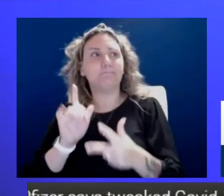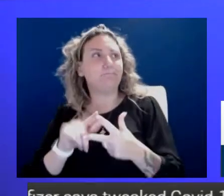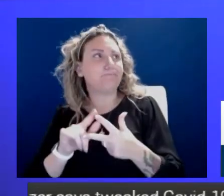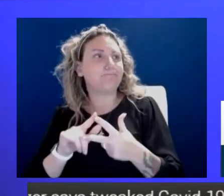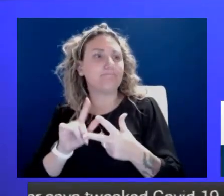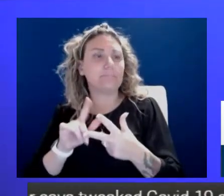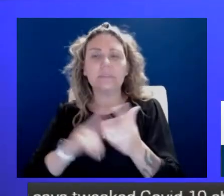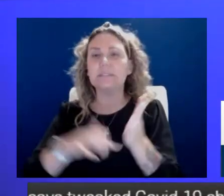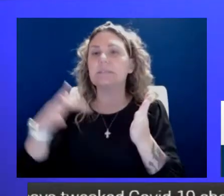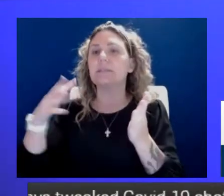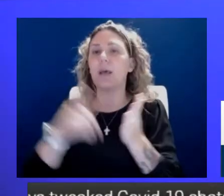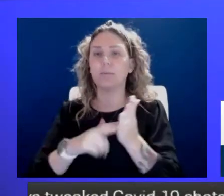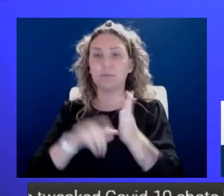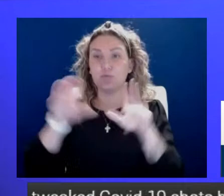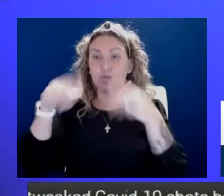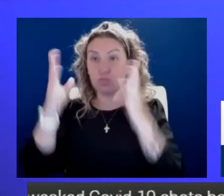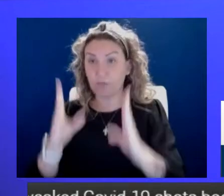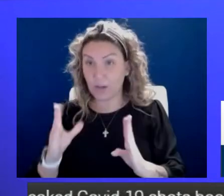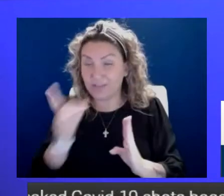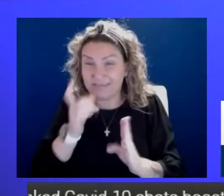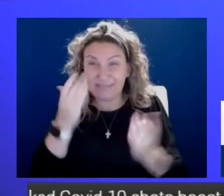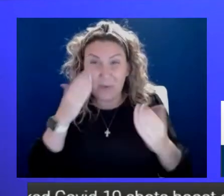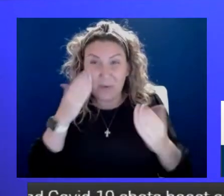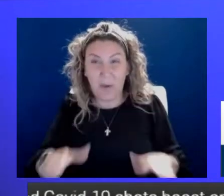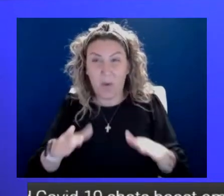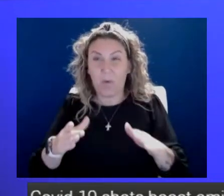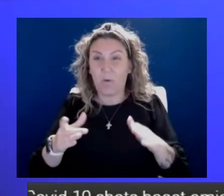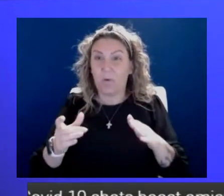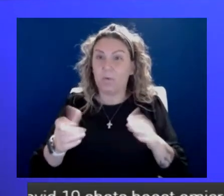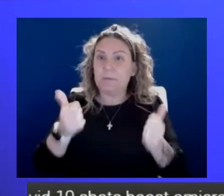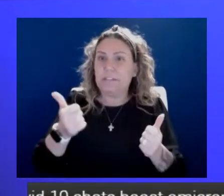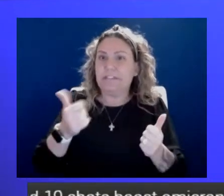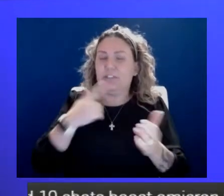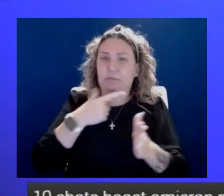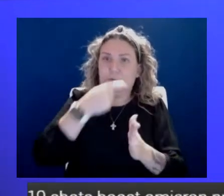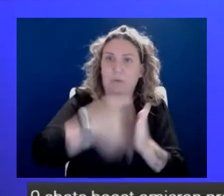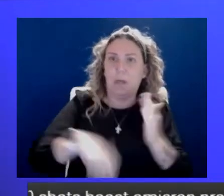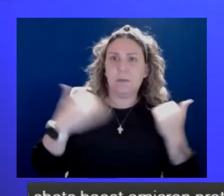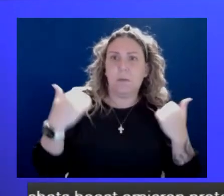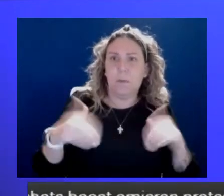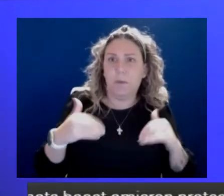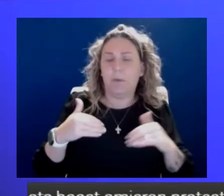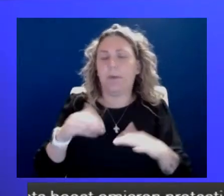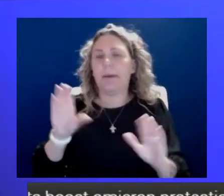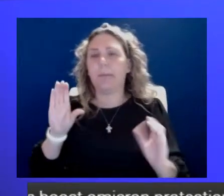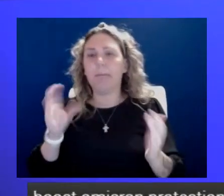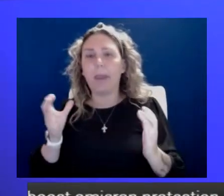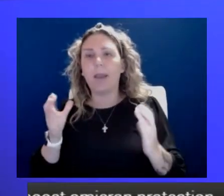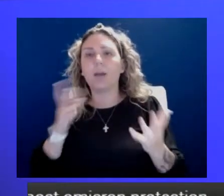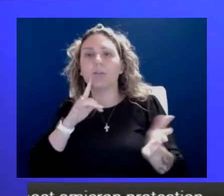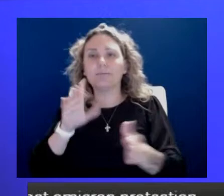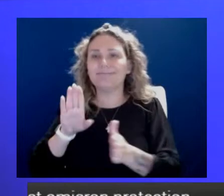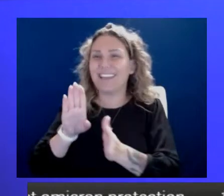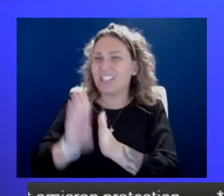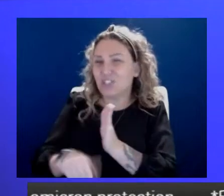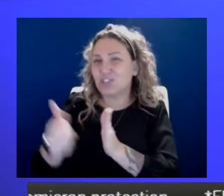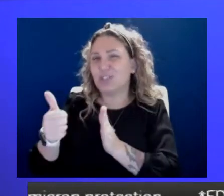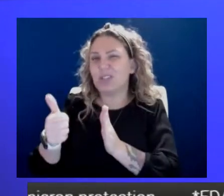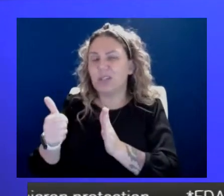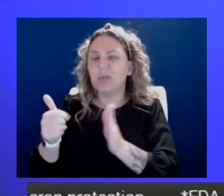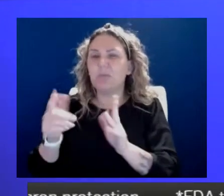don't know which medicines are super costly versus there's a cheaper alternative, and so we can